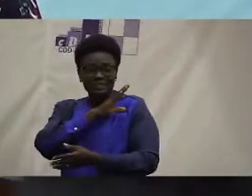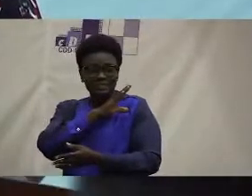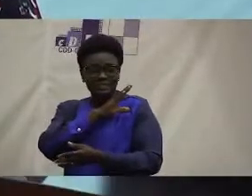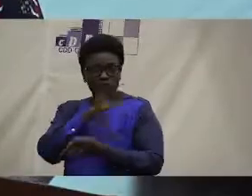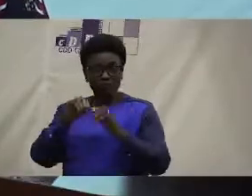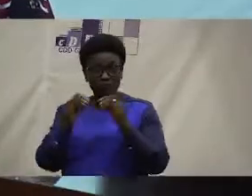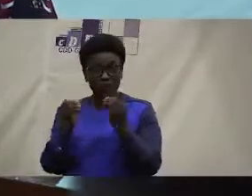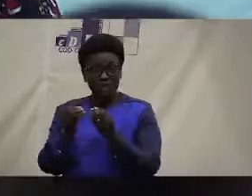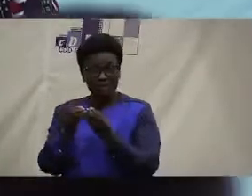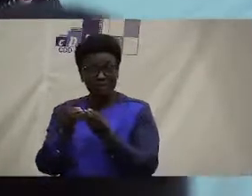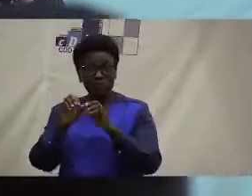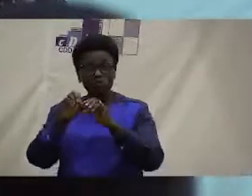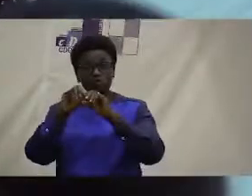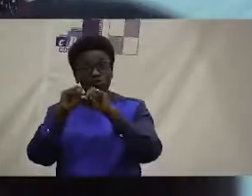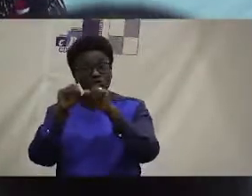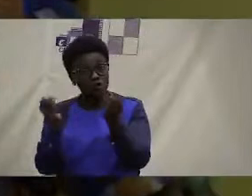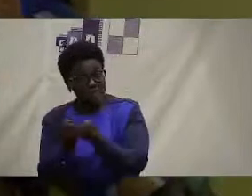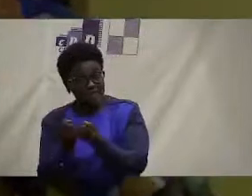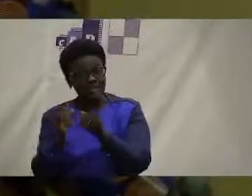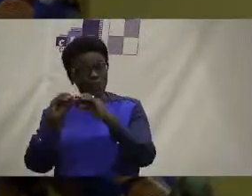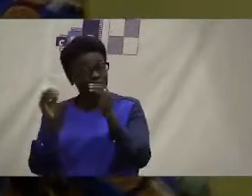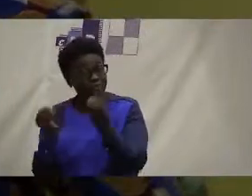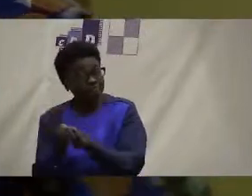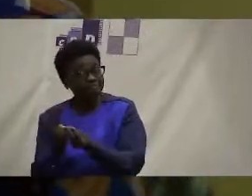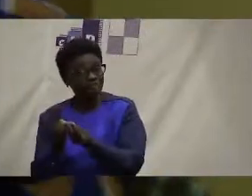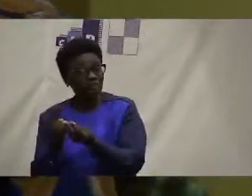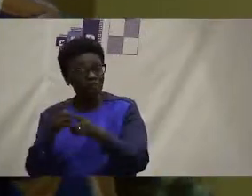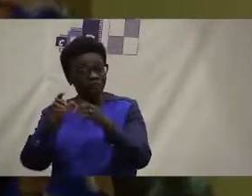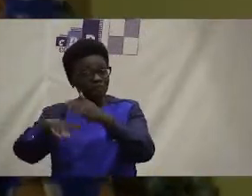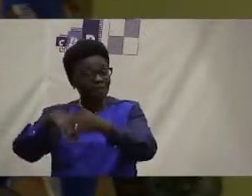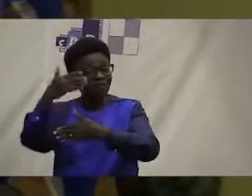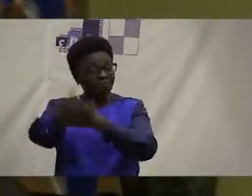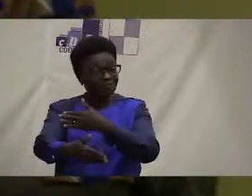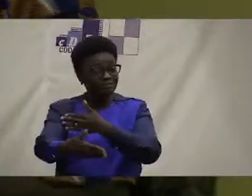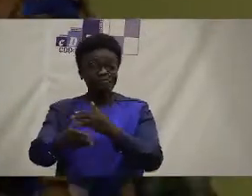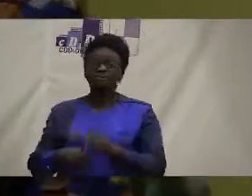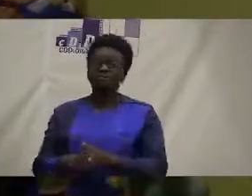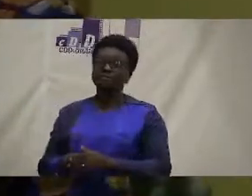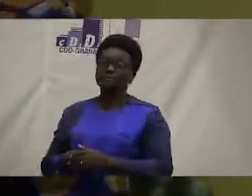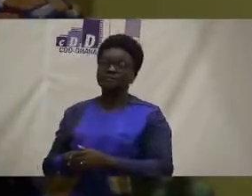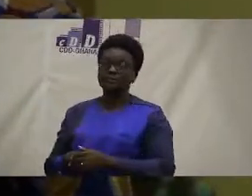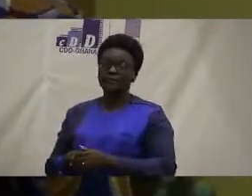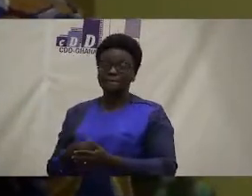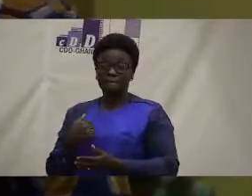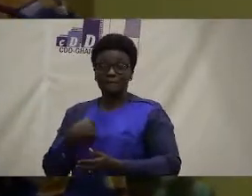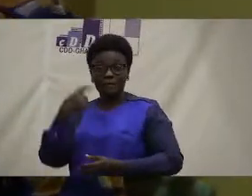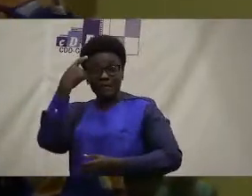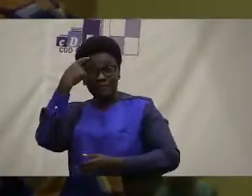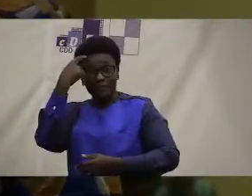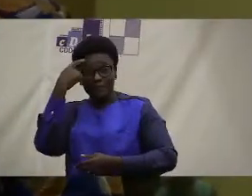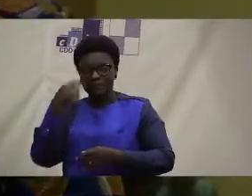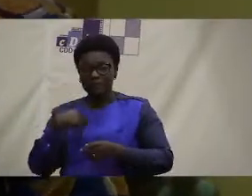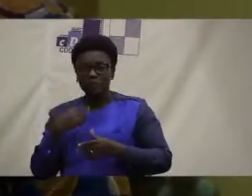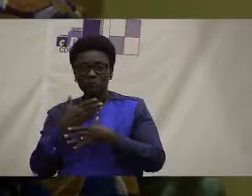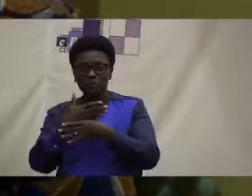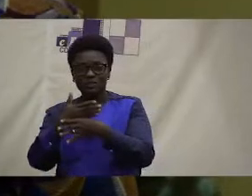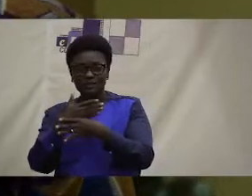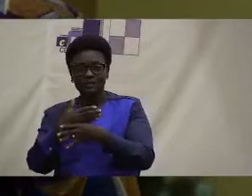to in from outside, from dangerous sources. I think we're generalizing something.